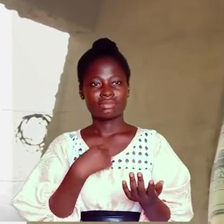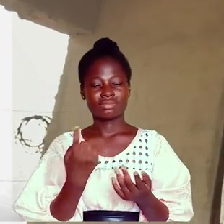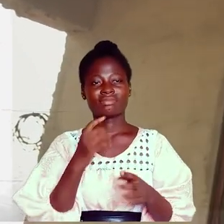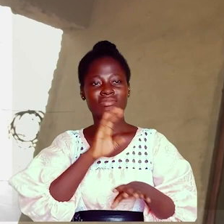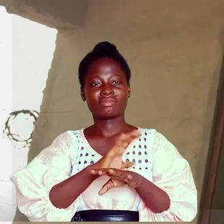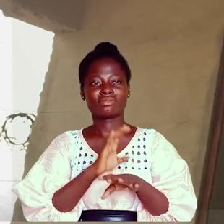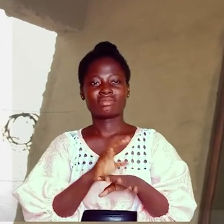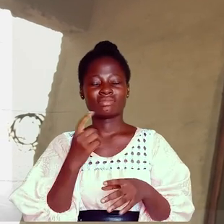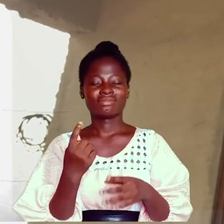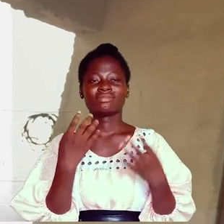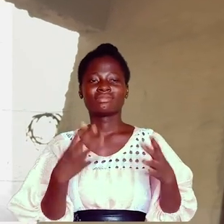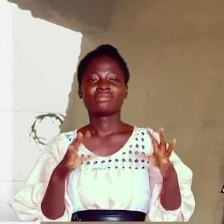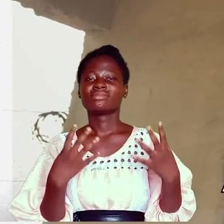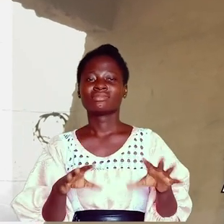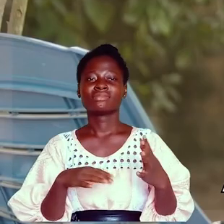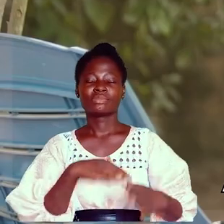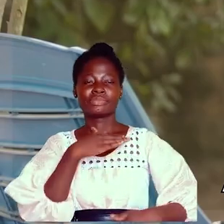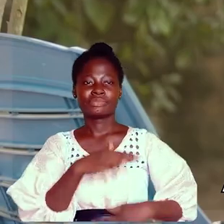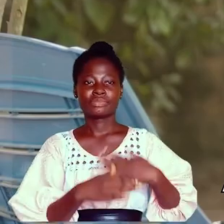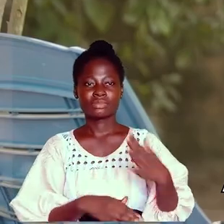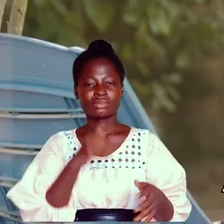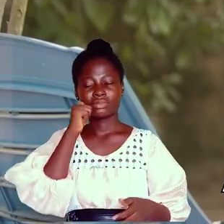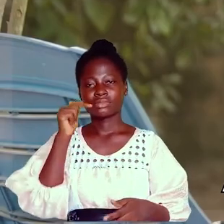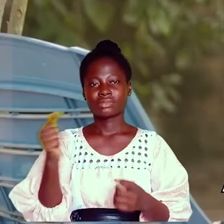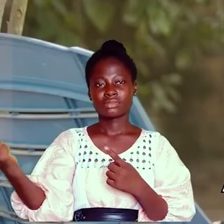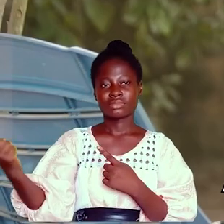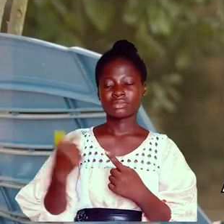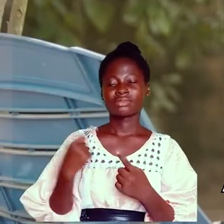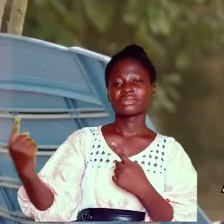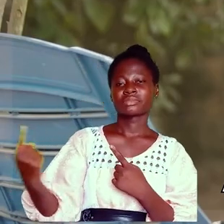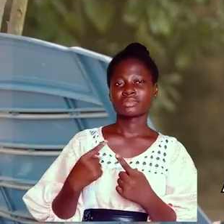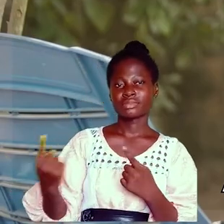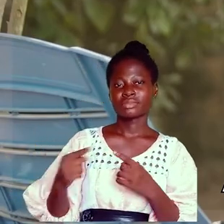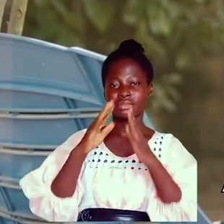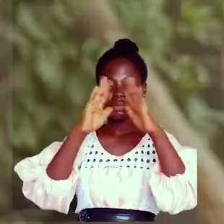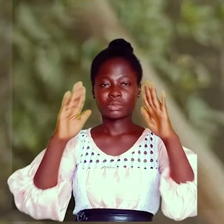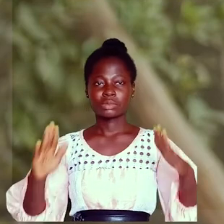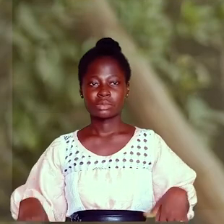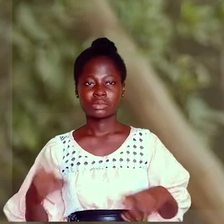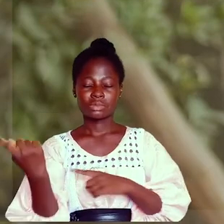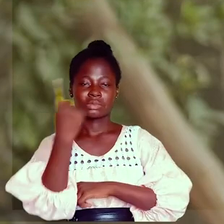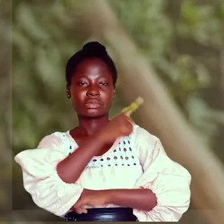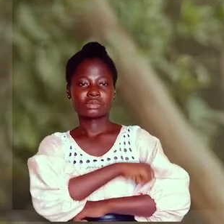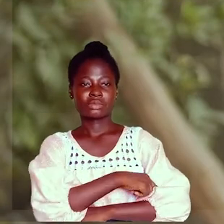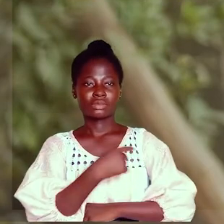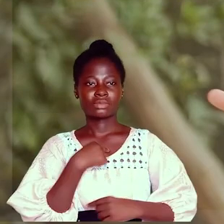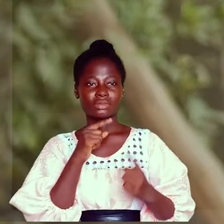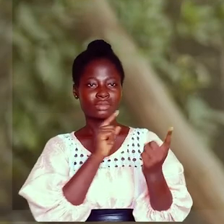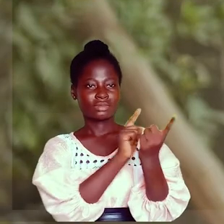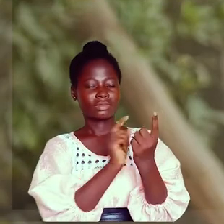they only went to church together. At a point, the lady started coming to the house. One day,